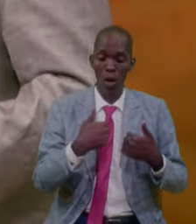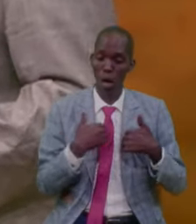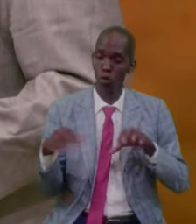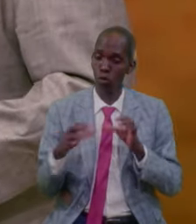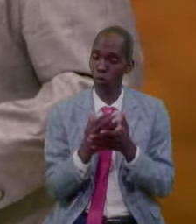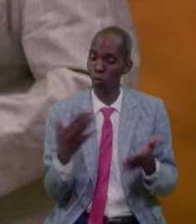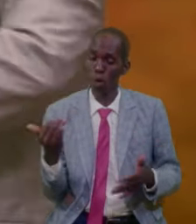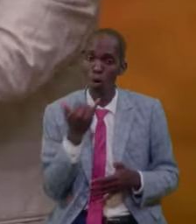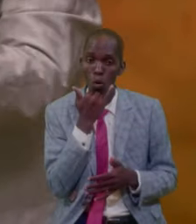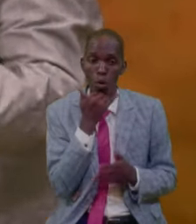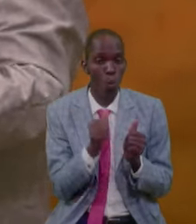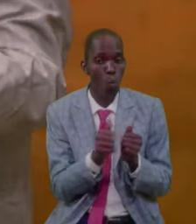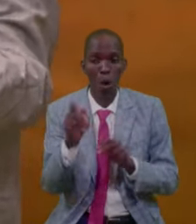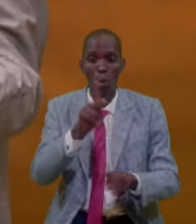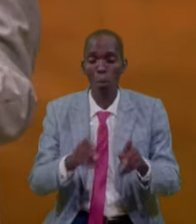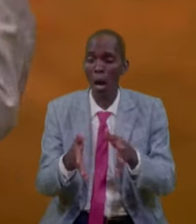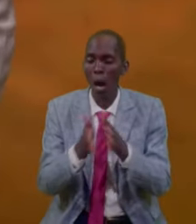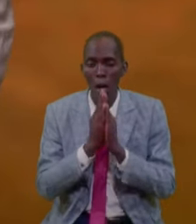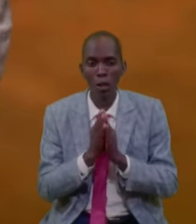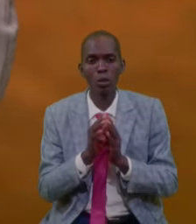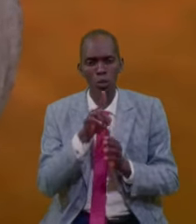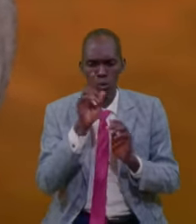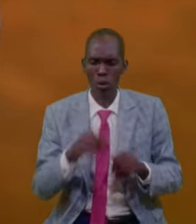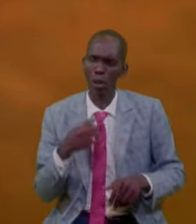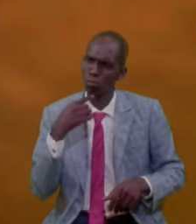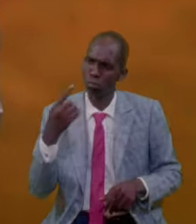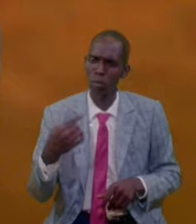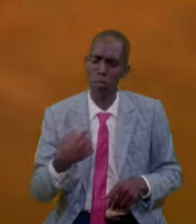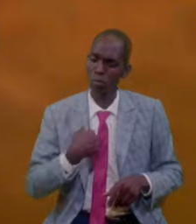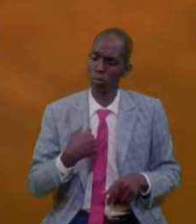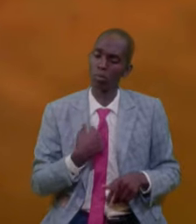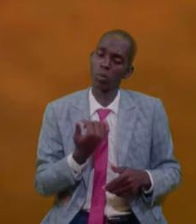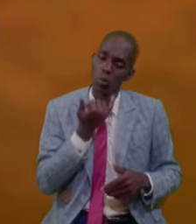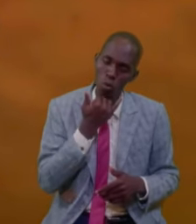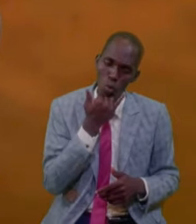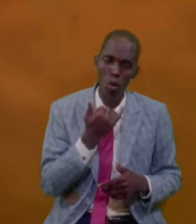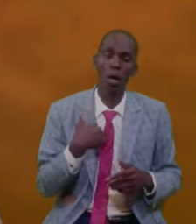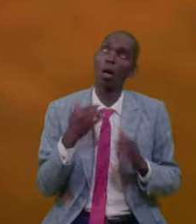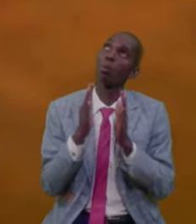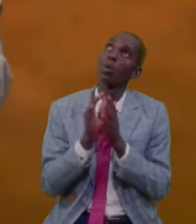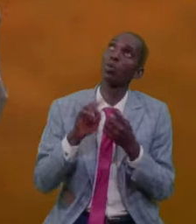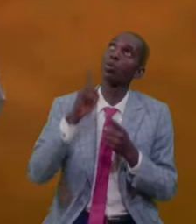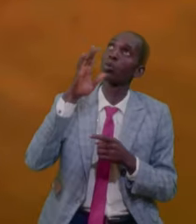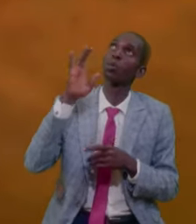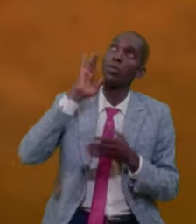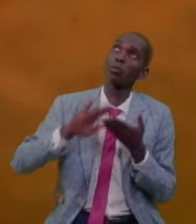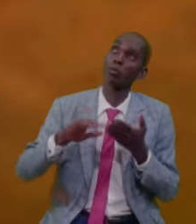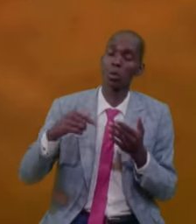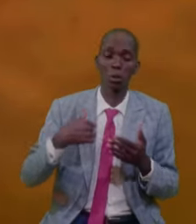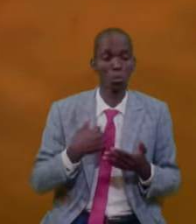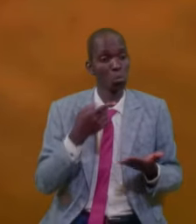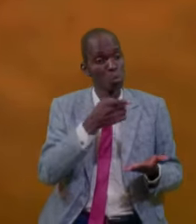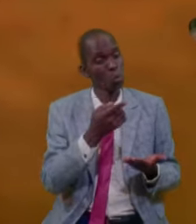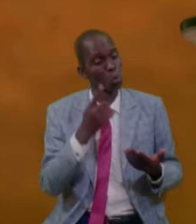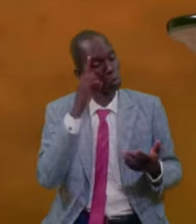their asking, you can tell them, this is what I did wrong, but I've gone to pray and the Lord has forgiven me. It's left to them to believe or not